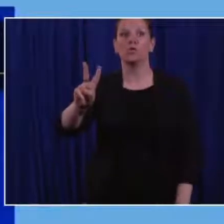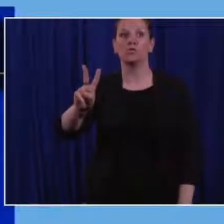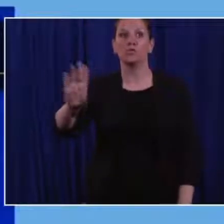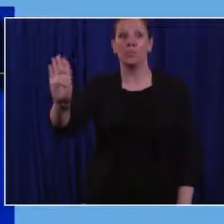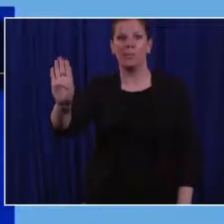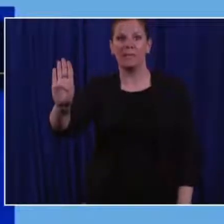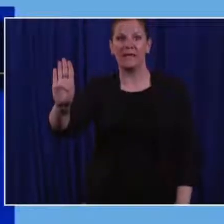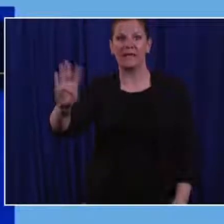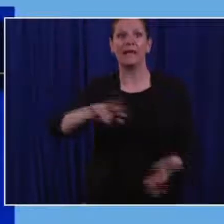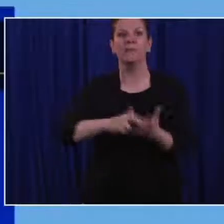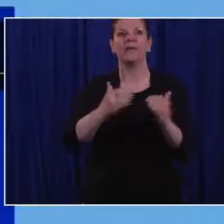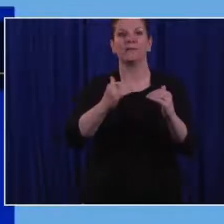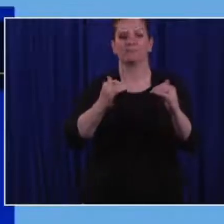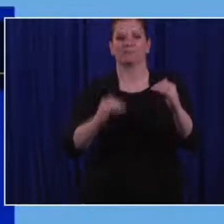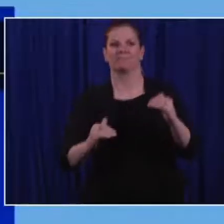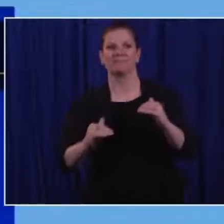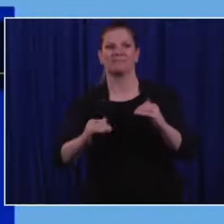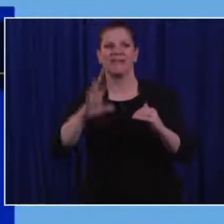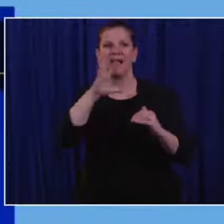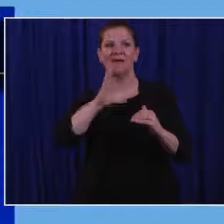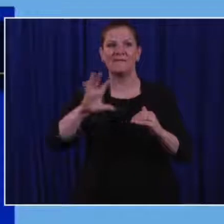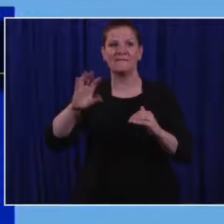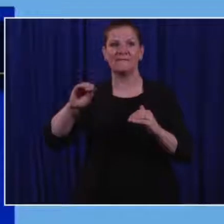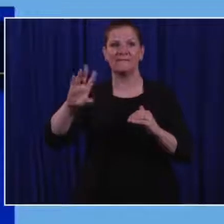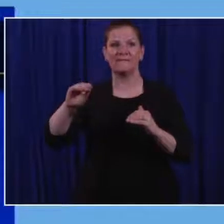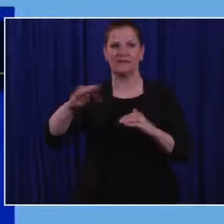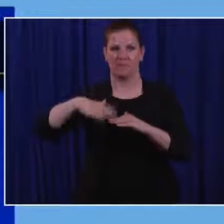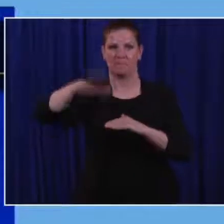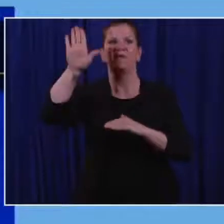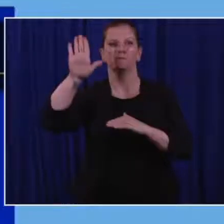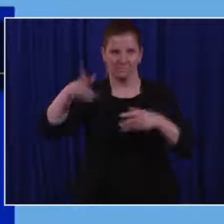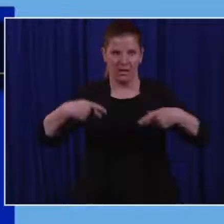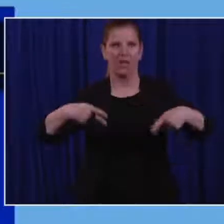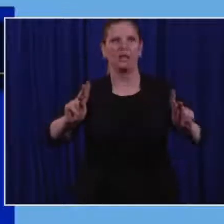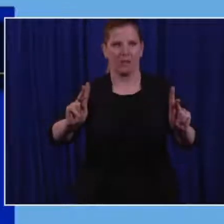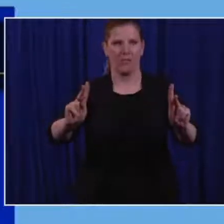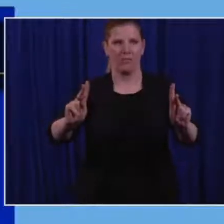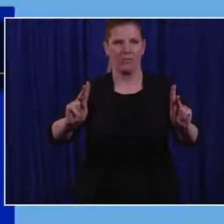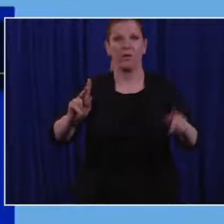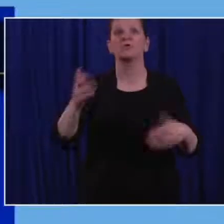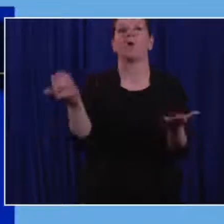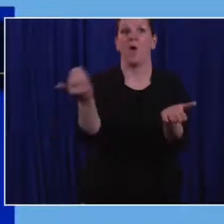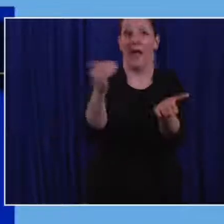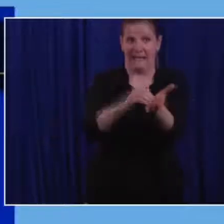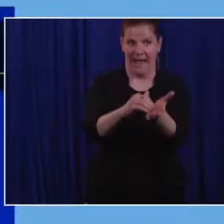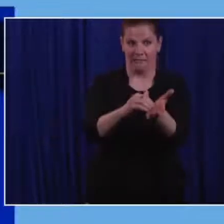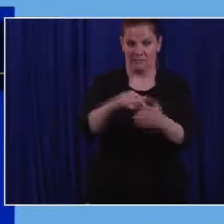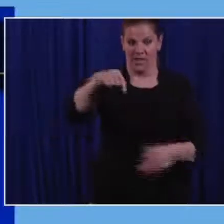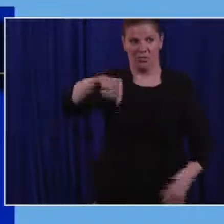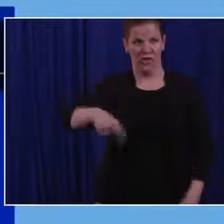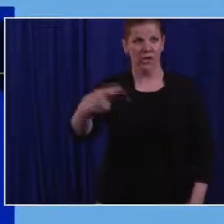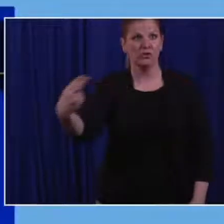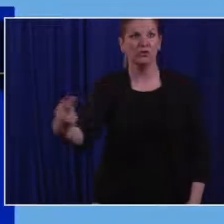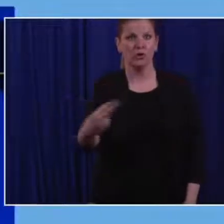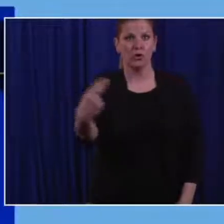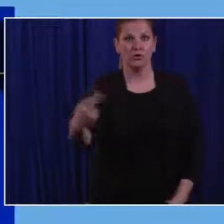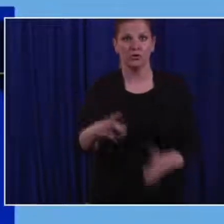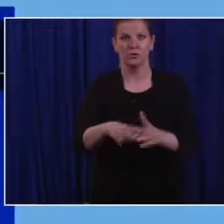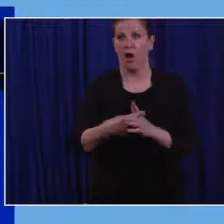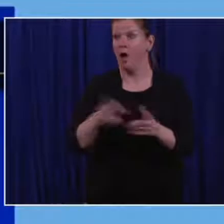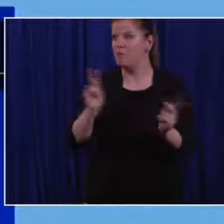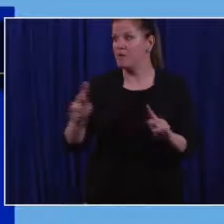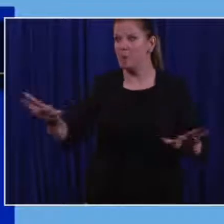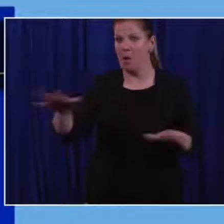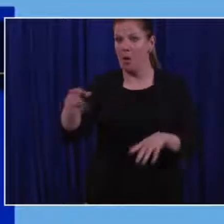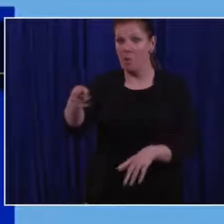the age down to 50. So beginning Thursday, to recap, anyone 50 years of age and older will